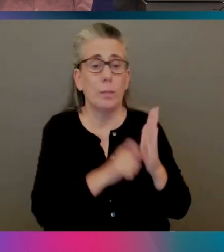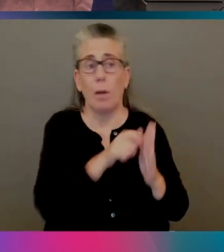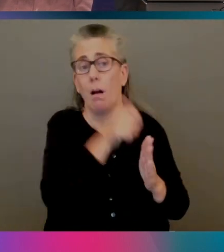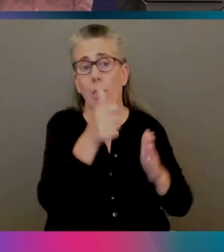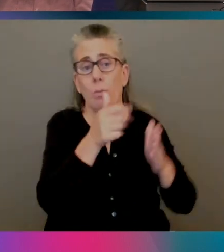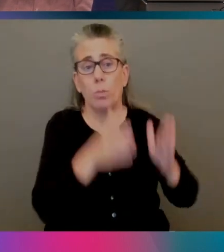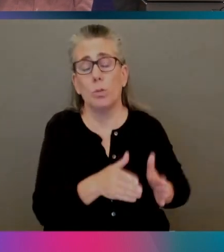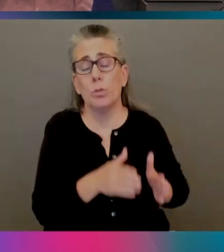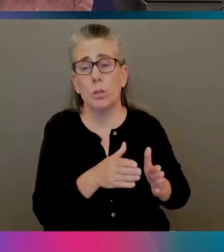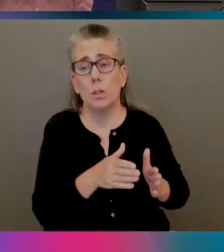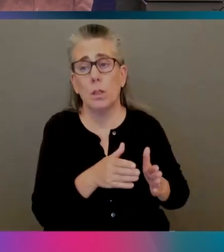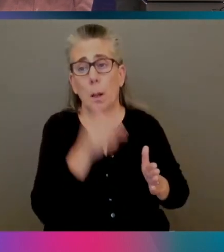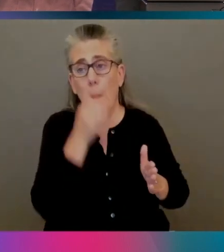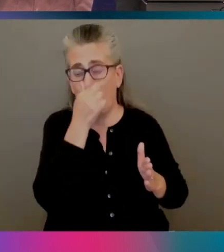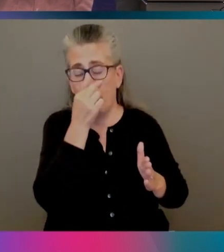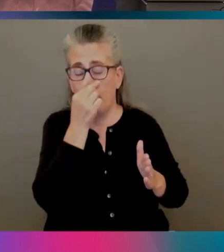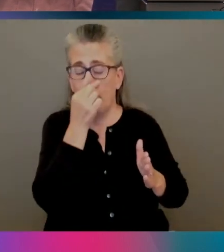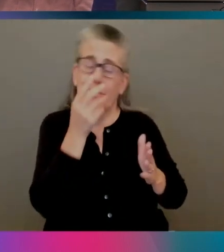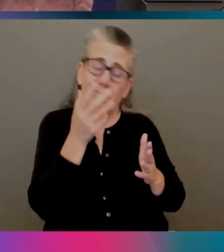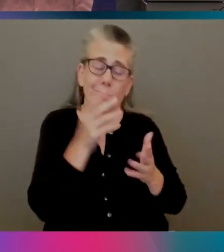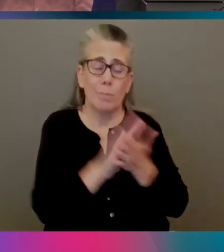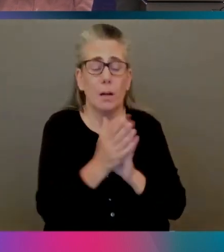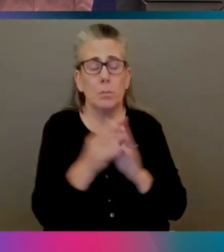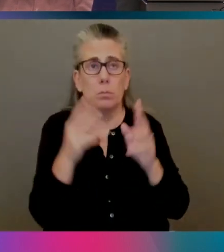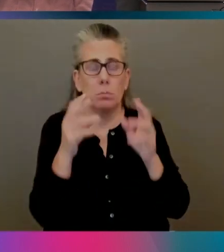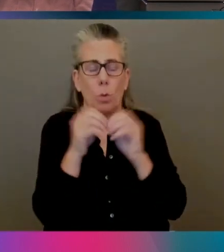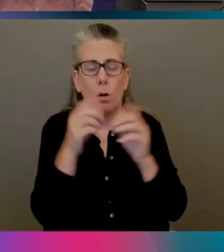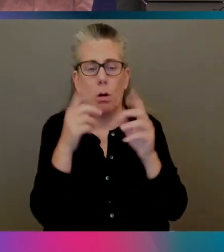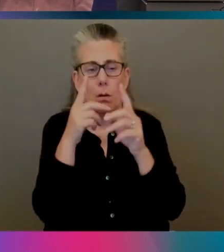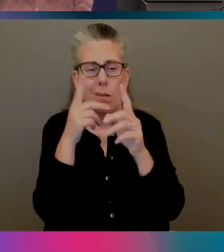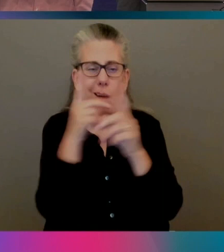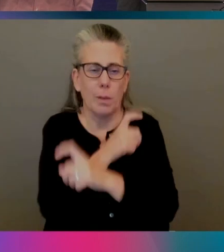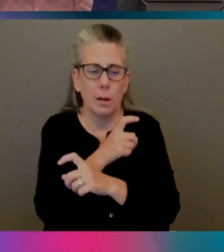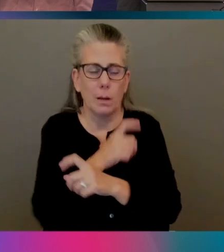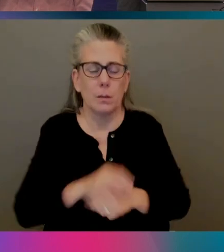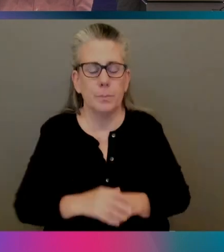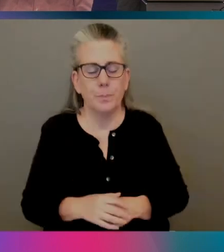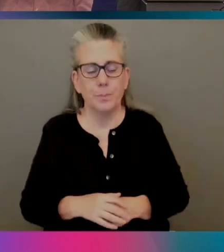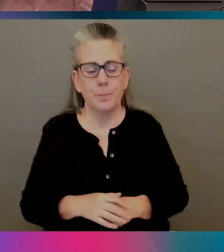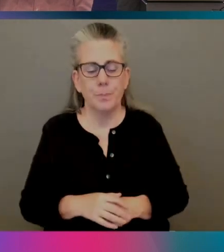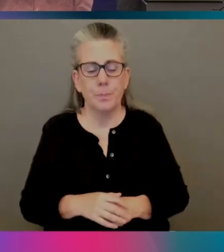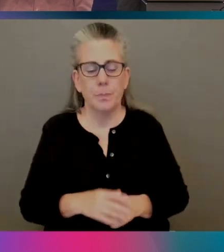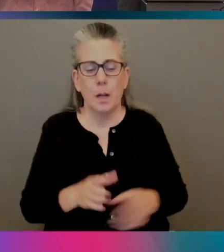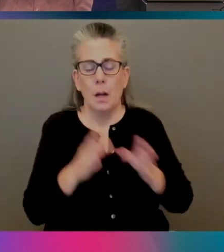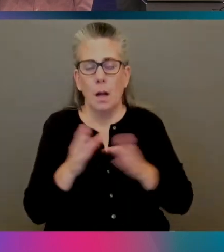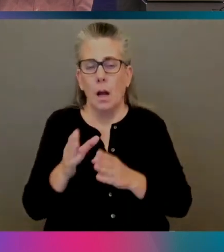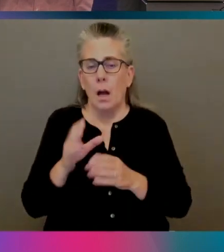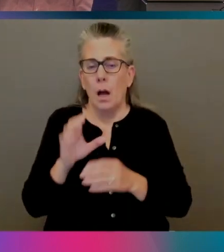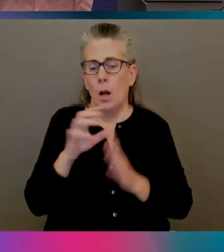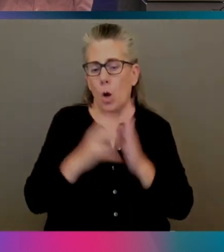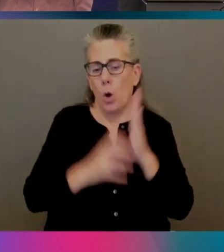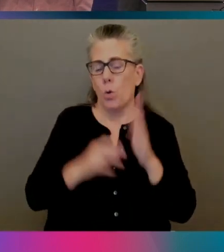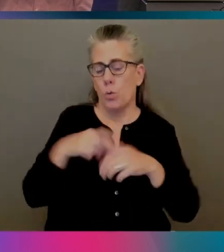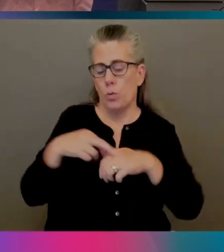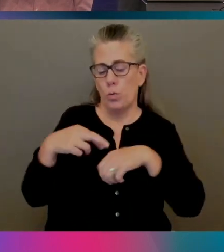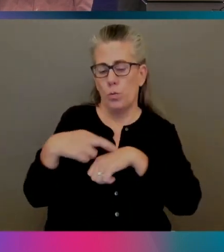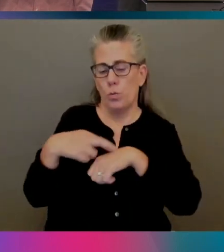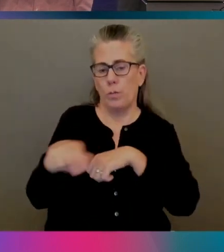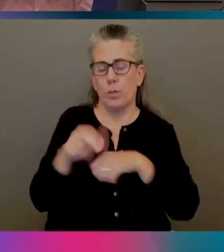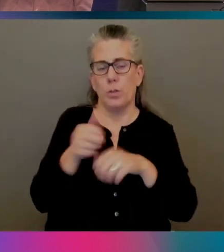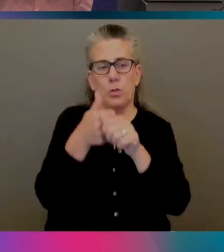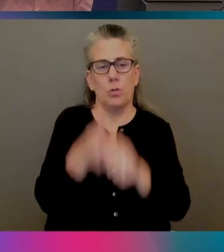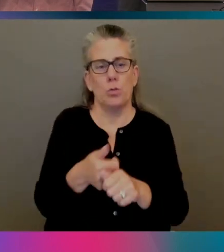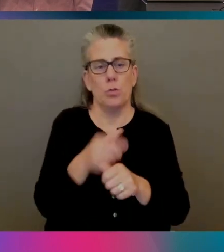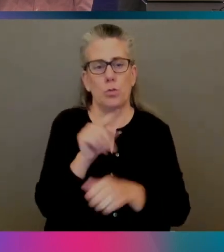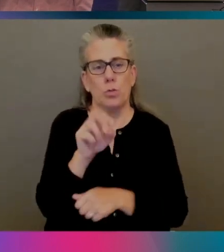it can have issues. The other thing we have is the code reference tracker. Here, what happens